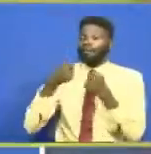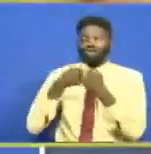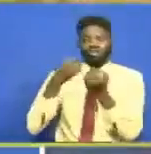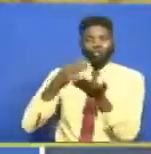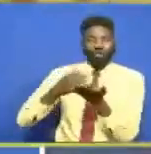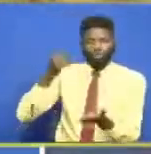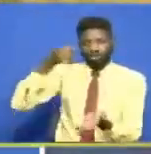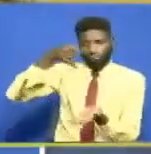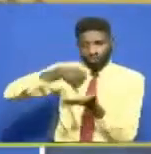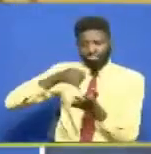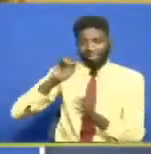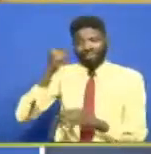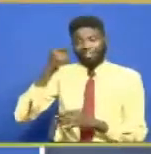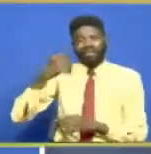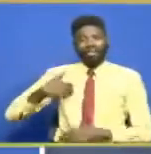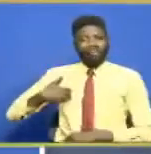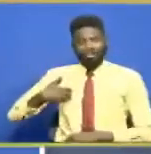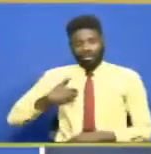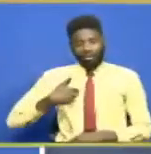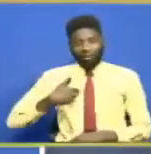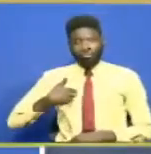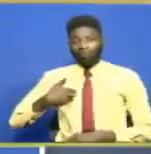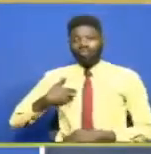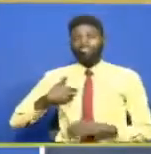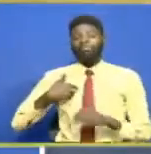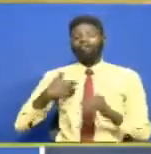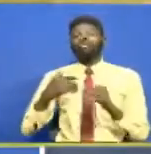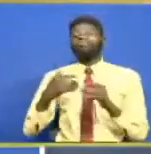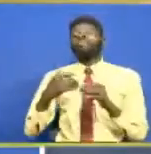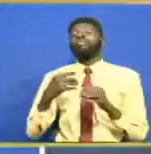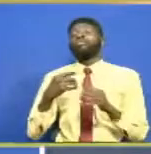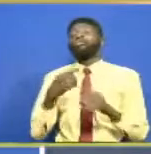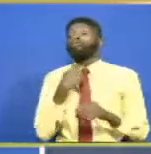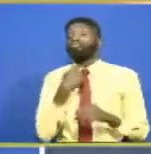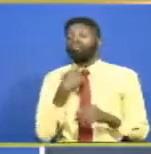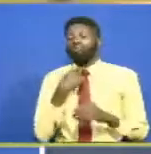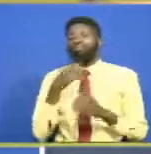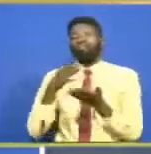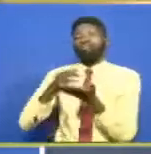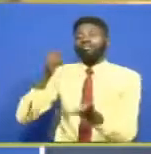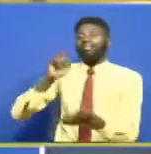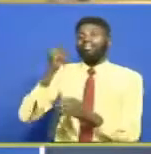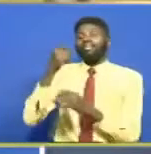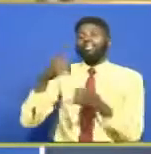Rugby Union, which has suspended the Kenya Cup, Football Kenya Federation, which has suspended